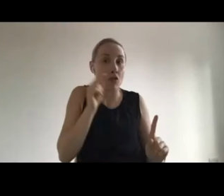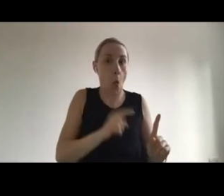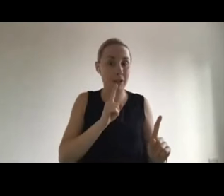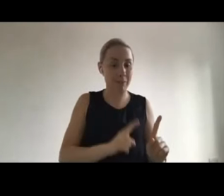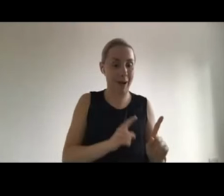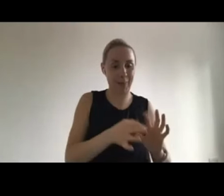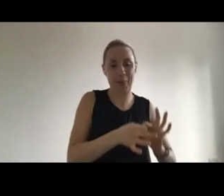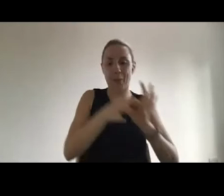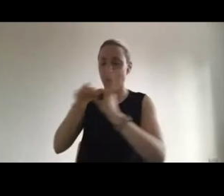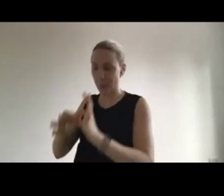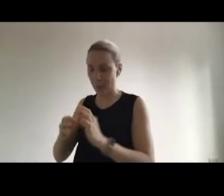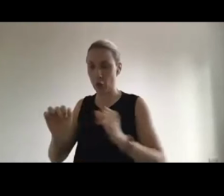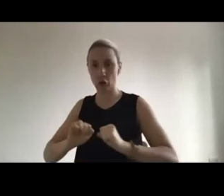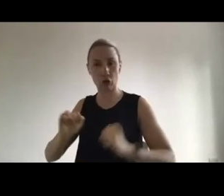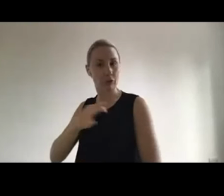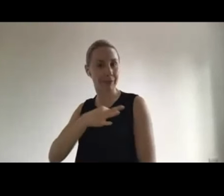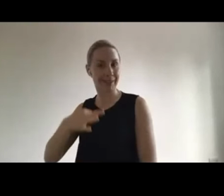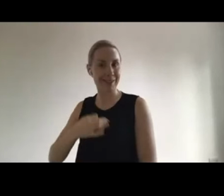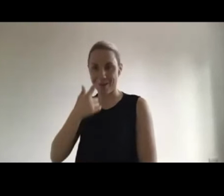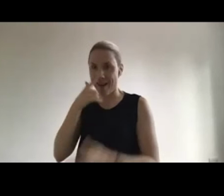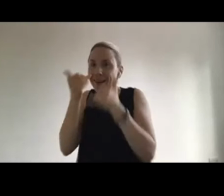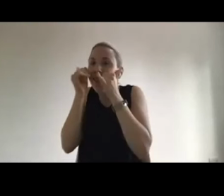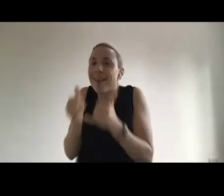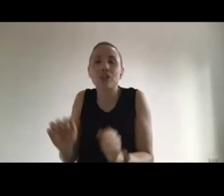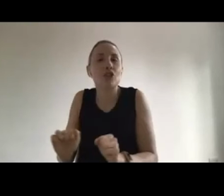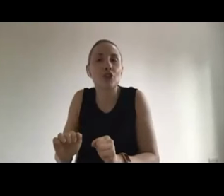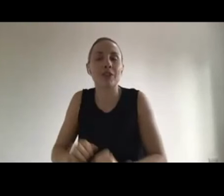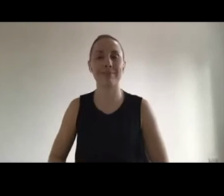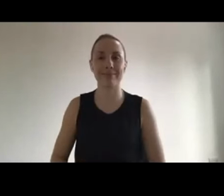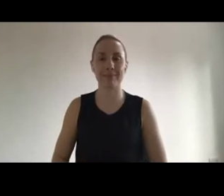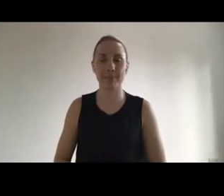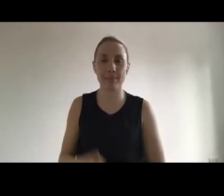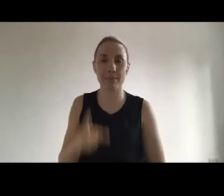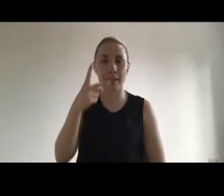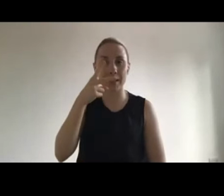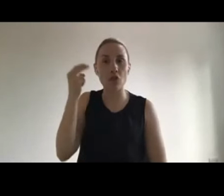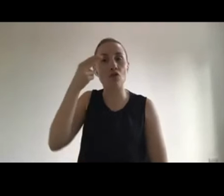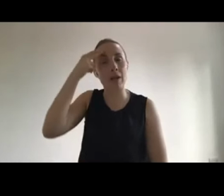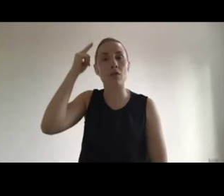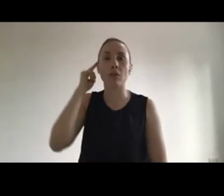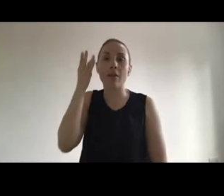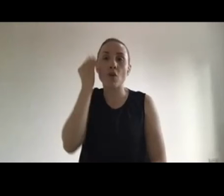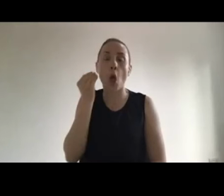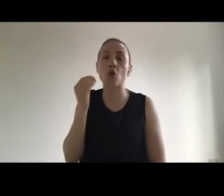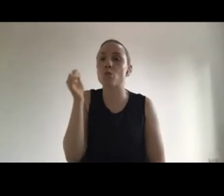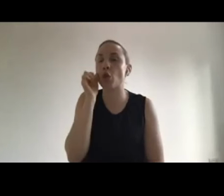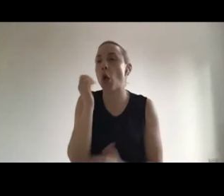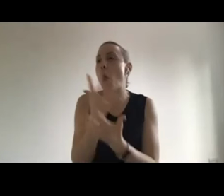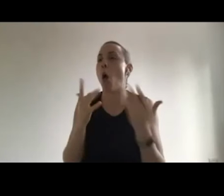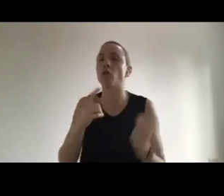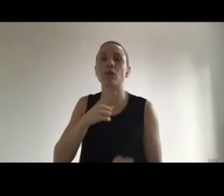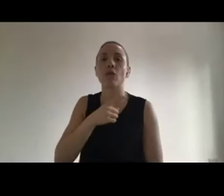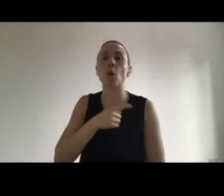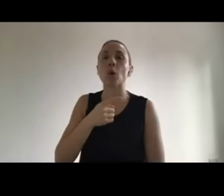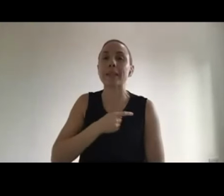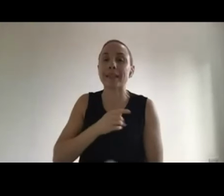that sensorineural hearing loss is a heterogeneous disease with many causes, and we don't know yet